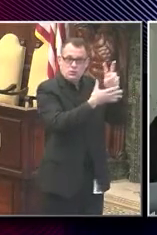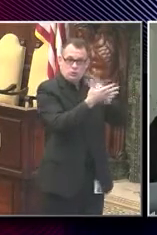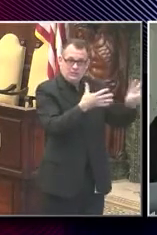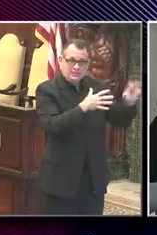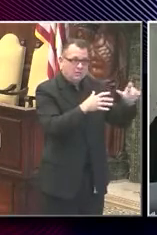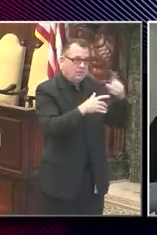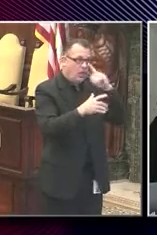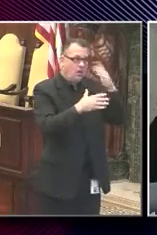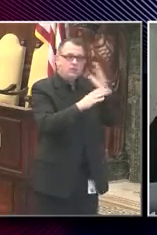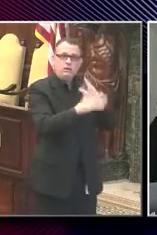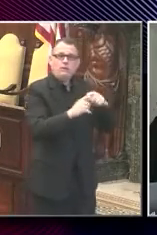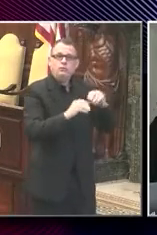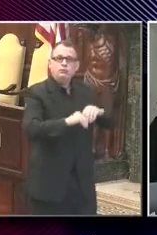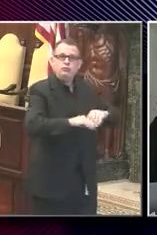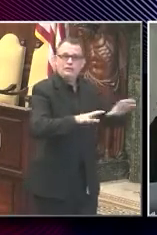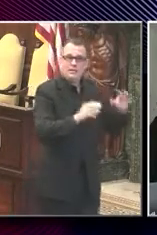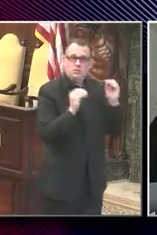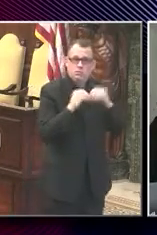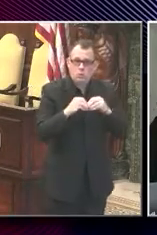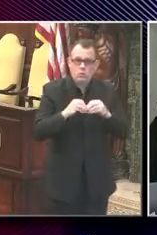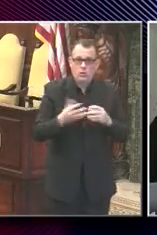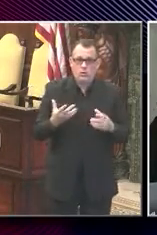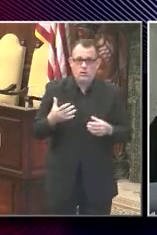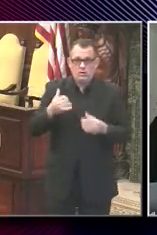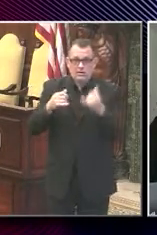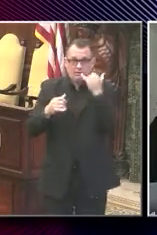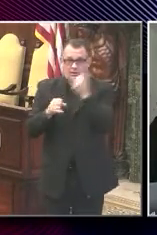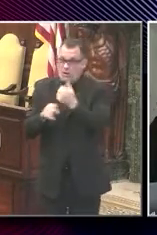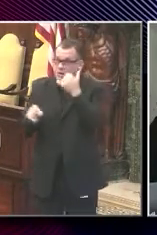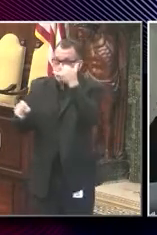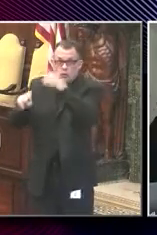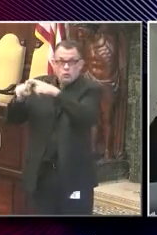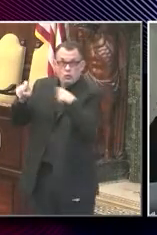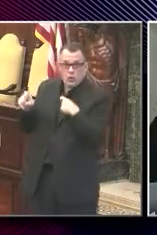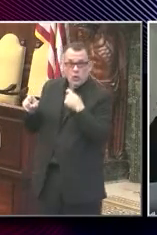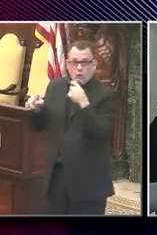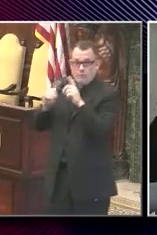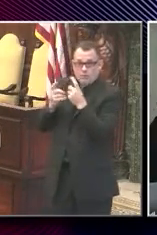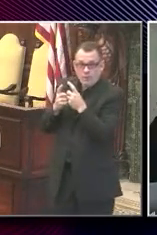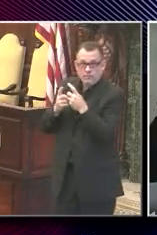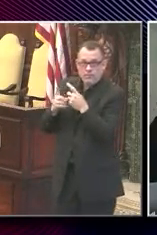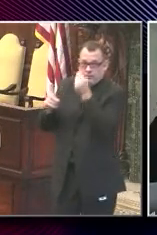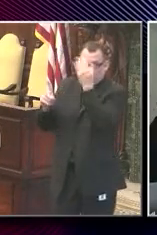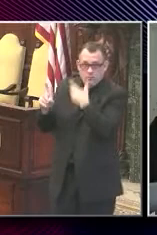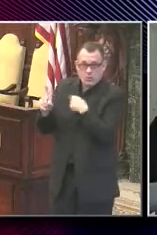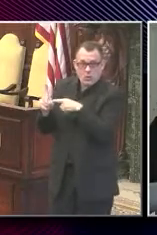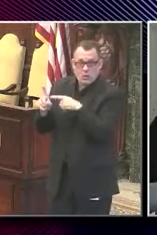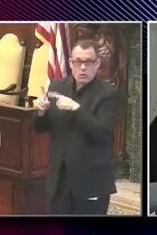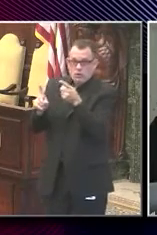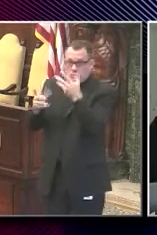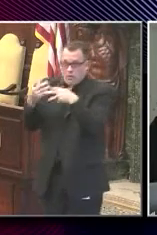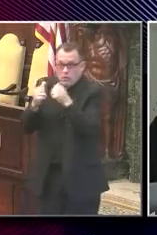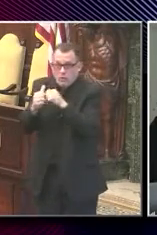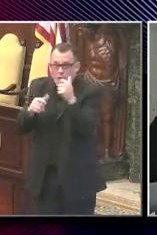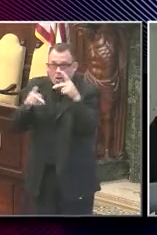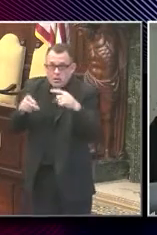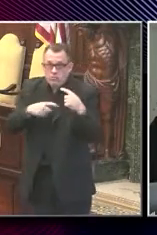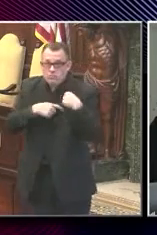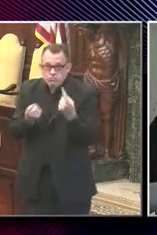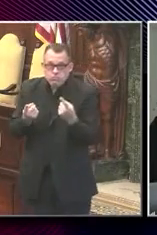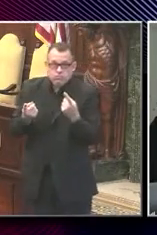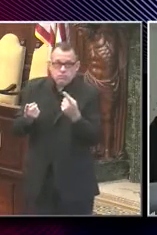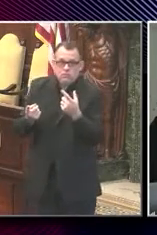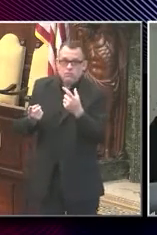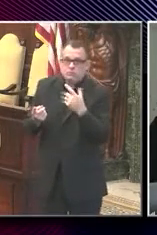and you get a call from the health department, let them know who you've been around so that you can help contain the spread of this infection. That's all for today. If you want more information, go to